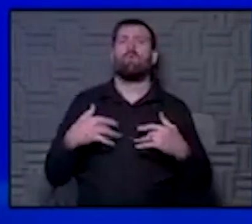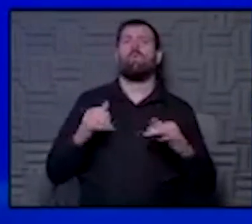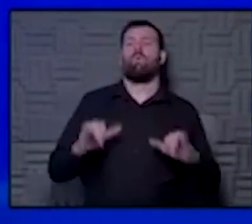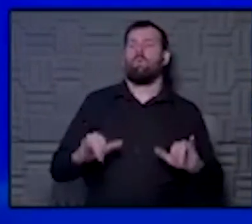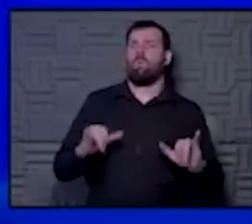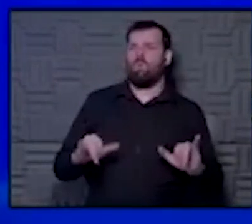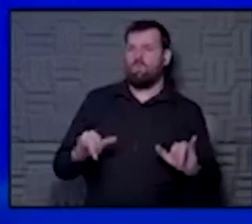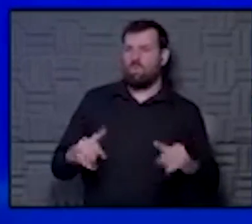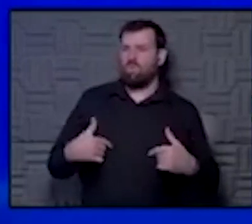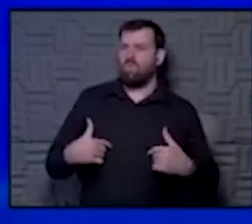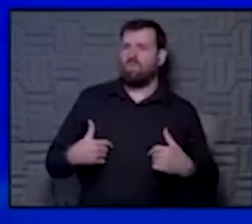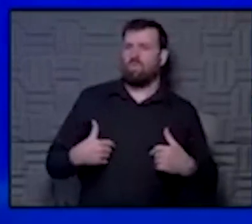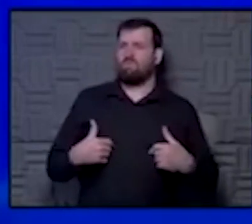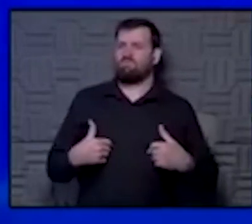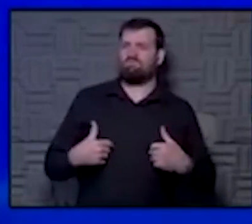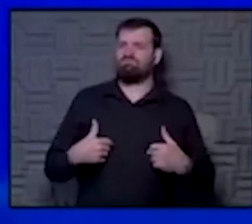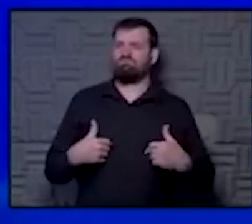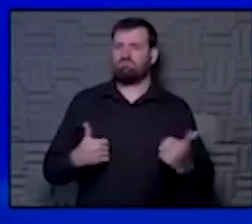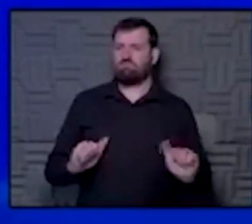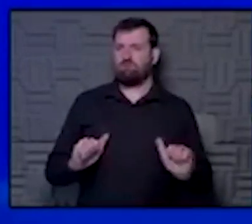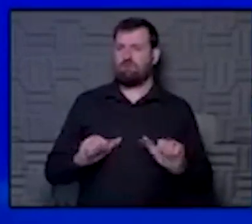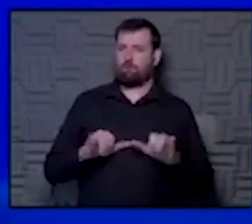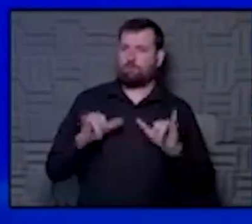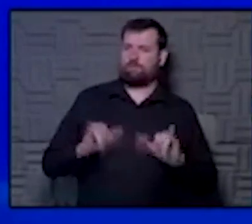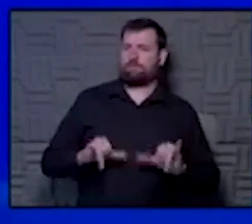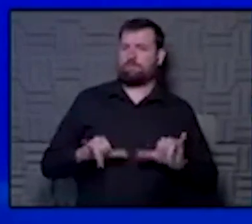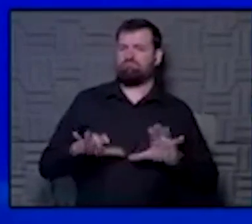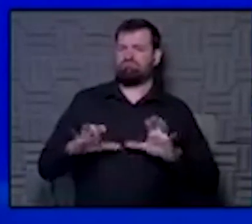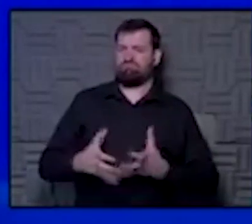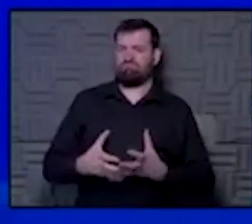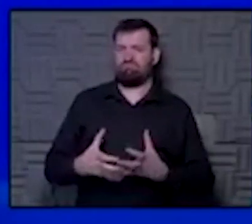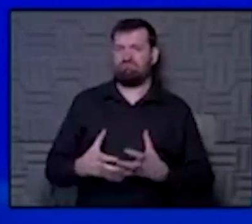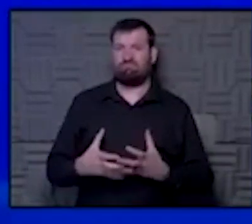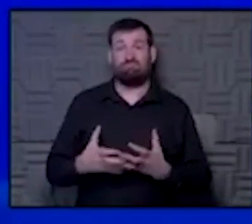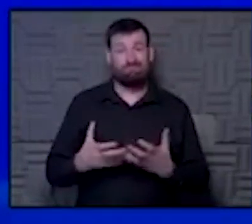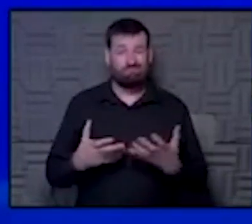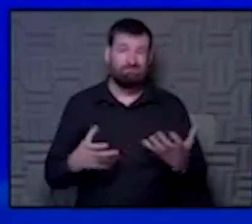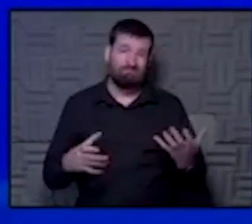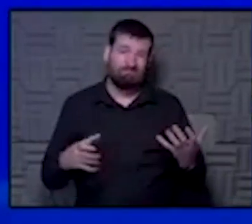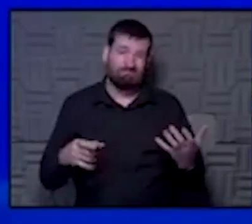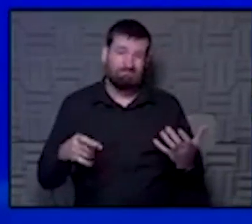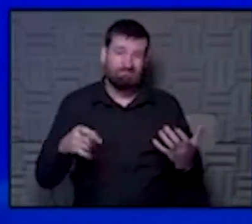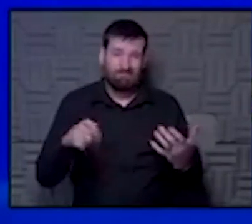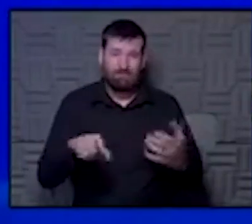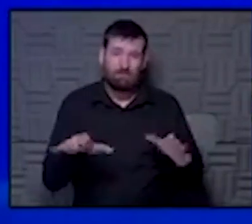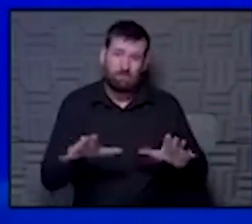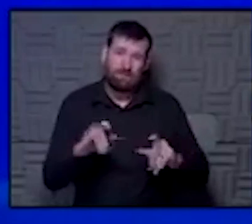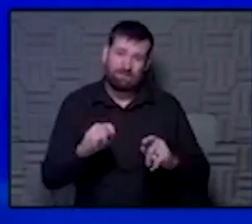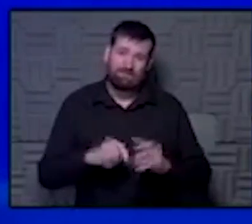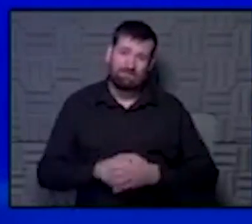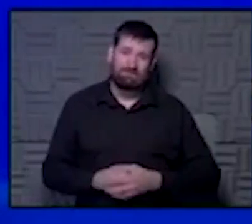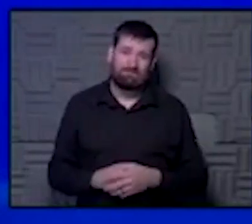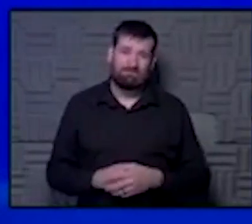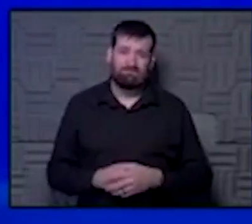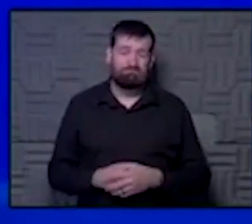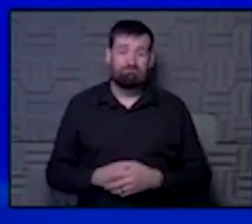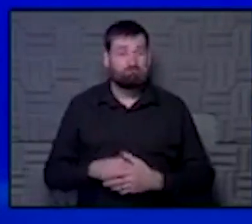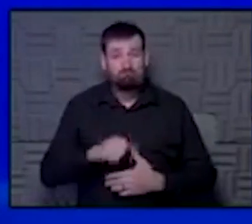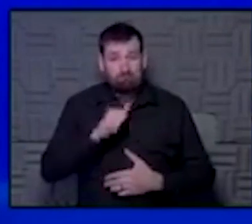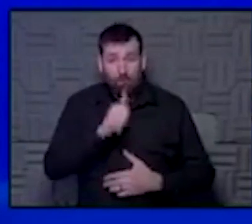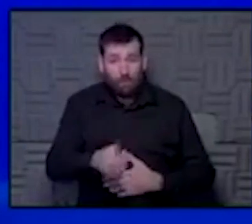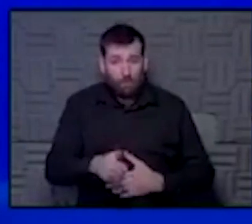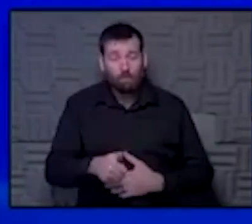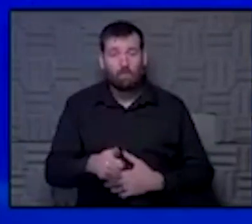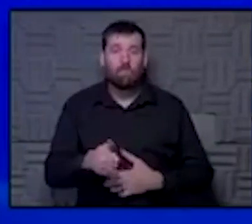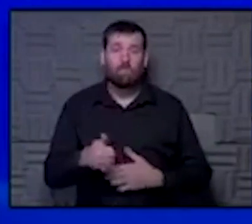oh, I'm trying not to get outside of my bubble, you know, you got to really do it. And if you don't do it, there's a